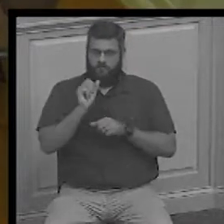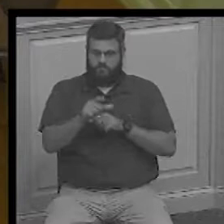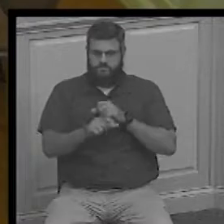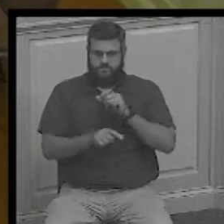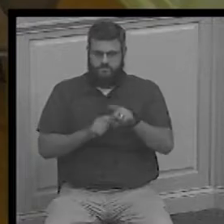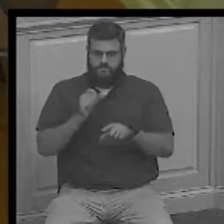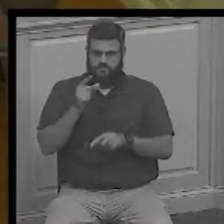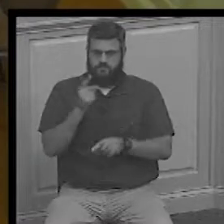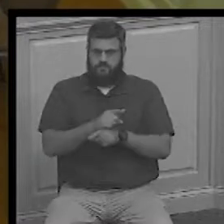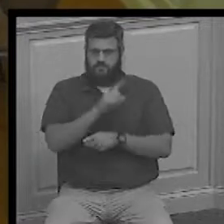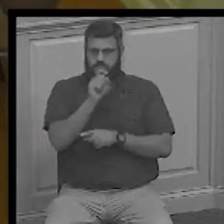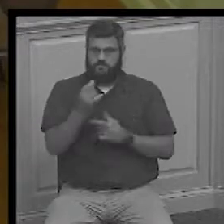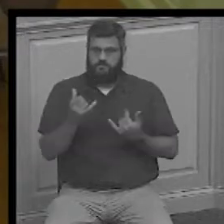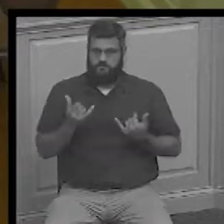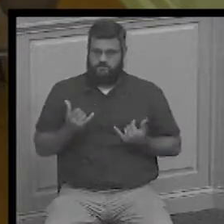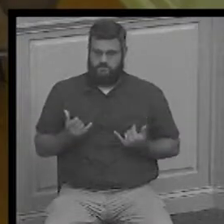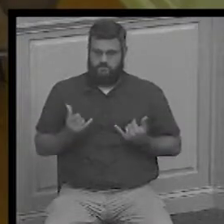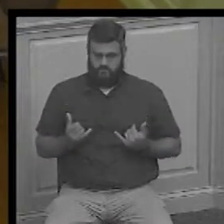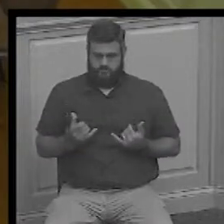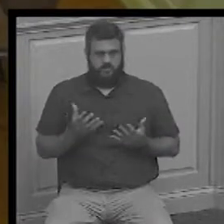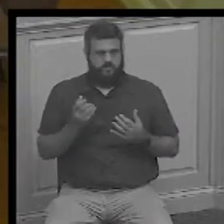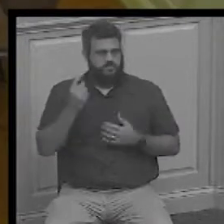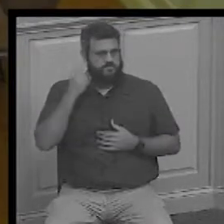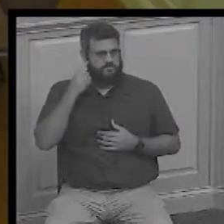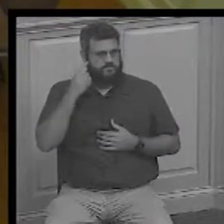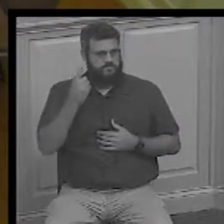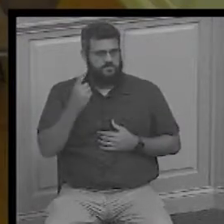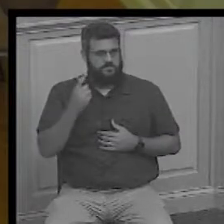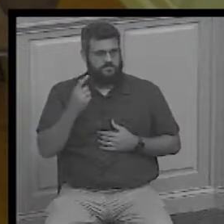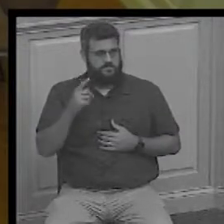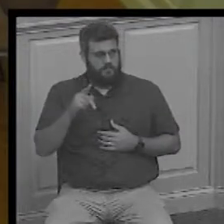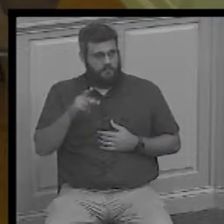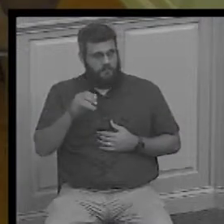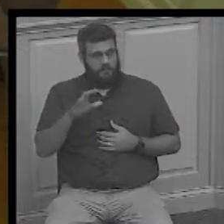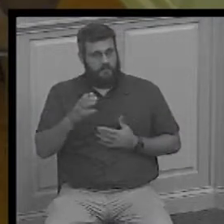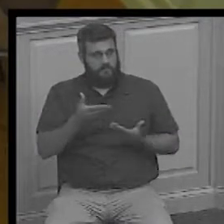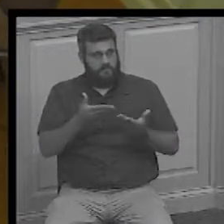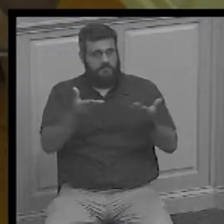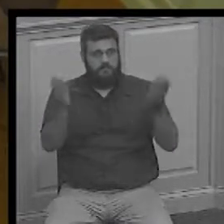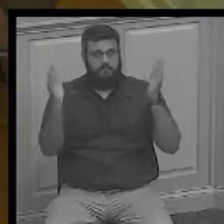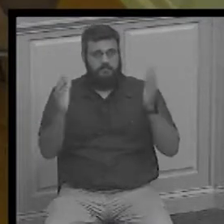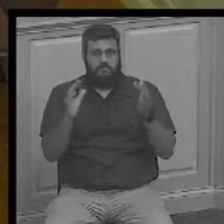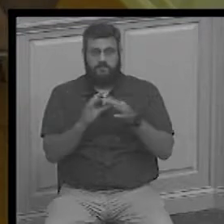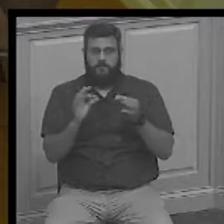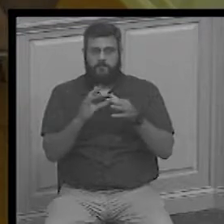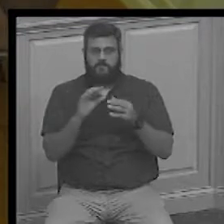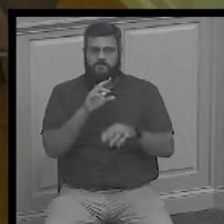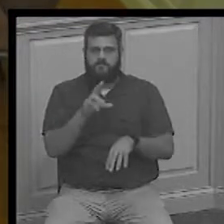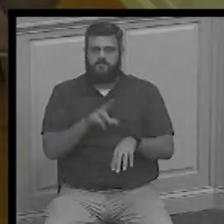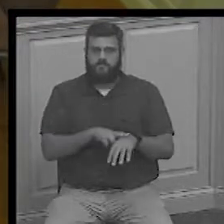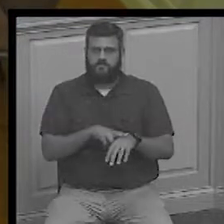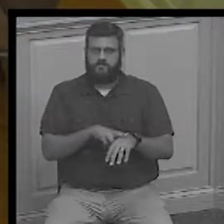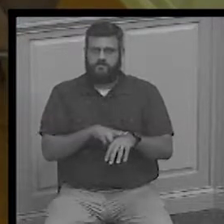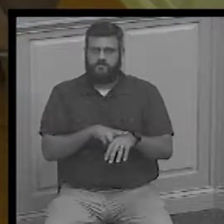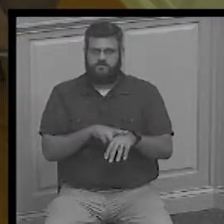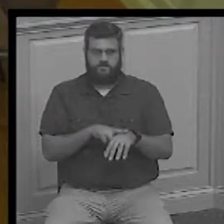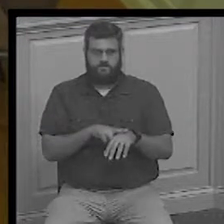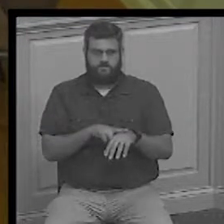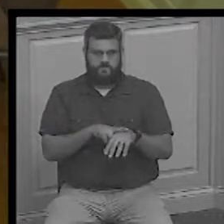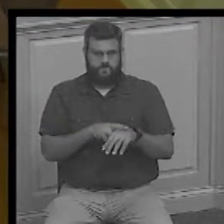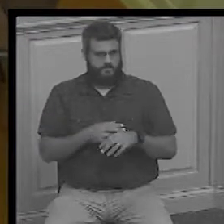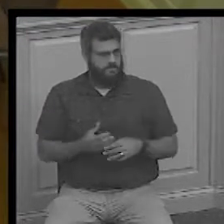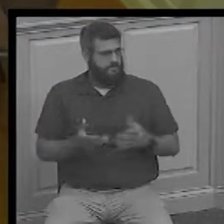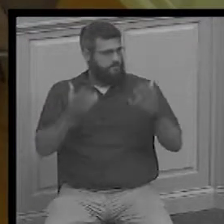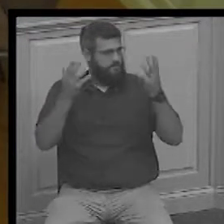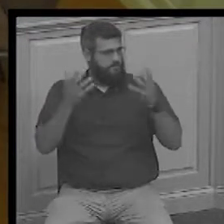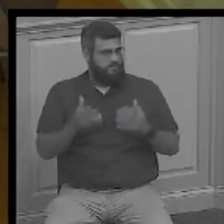at this point. And I do want to hear, public comment, of course, but